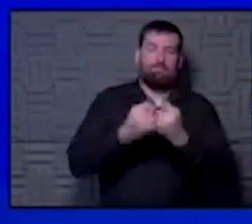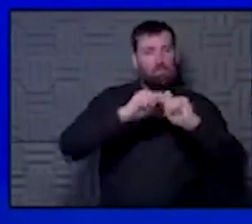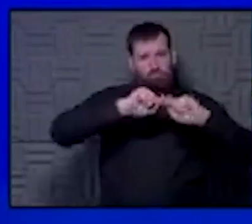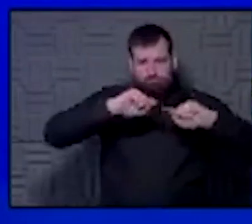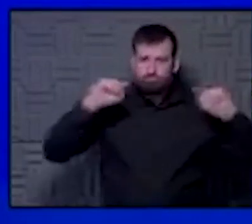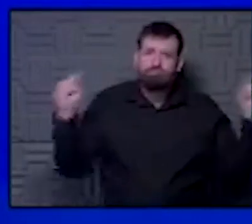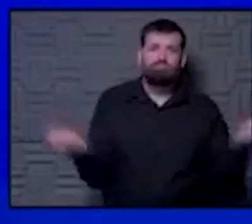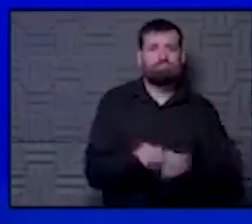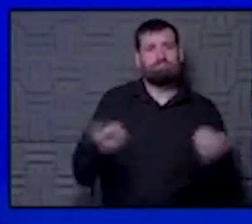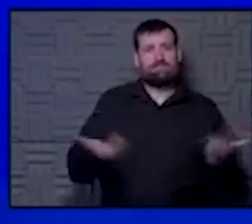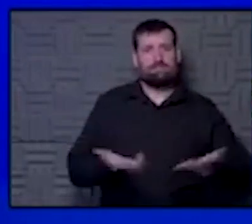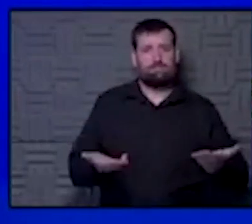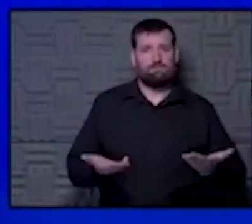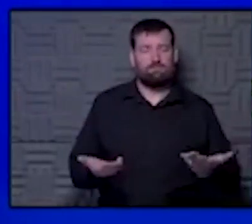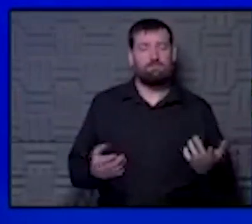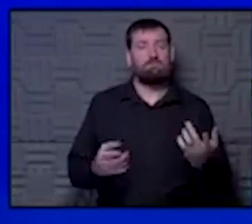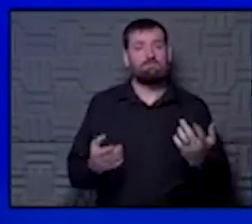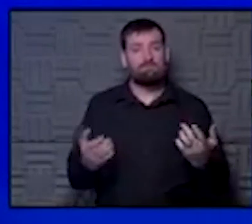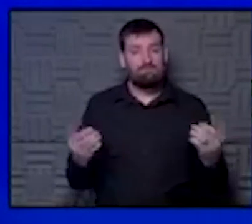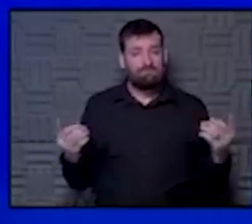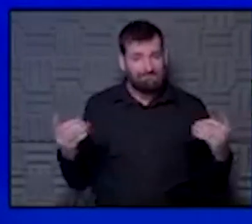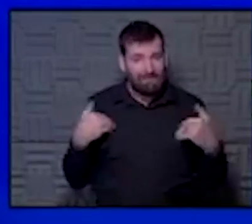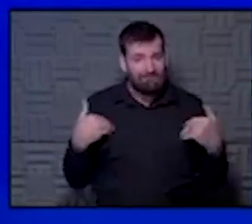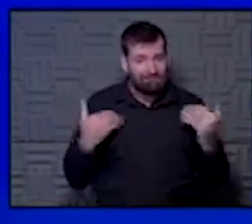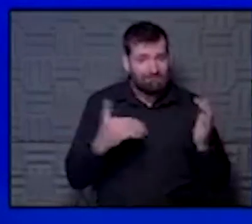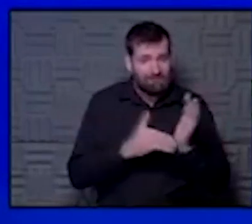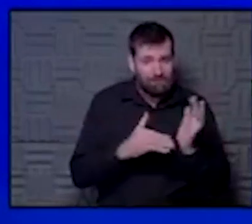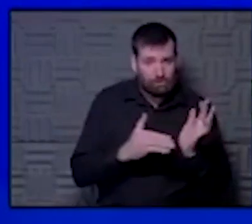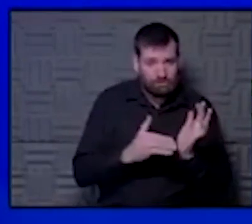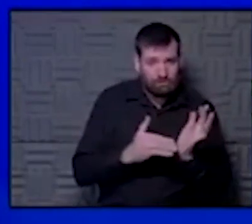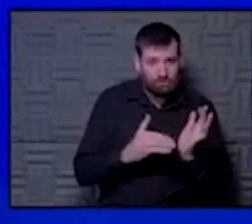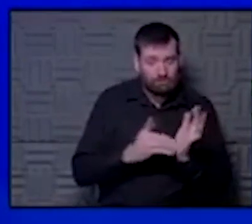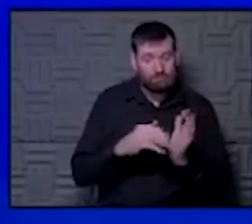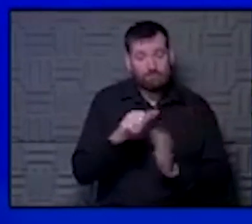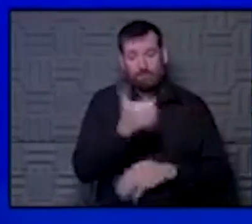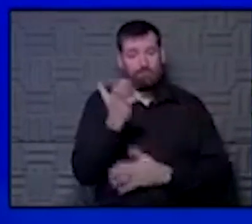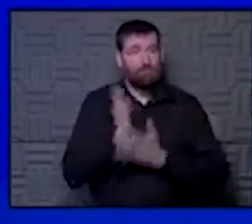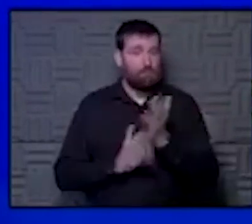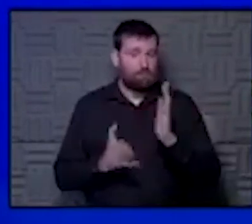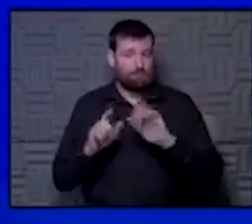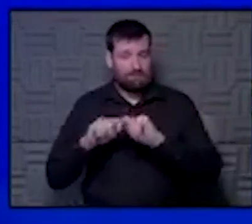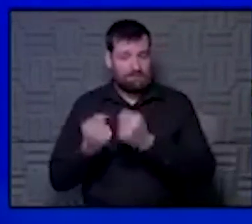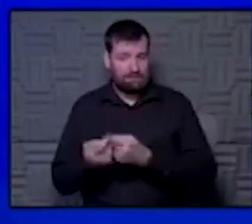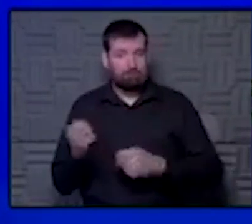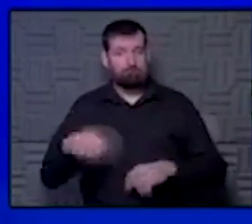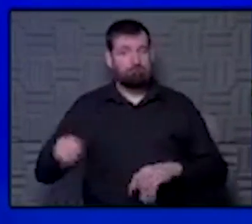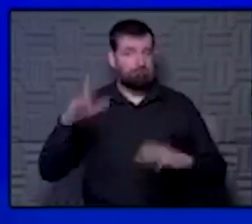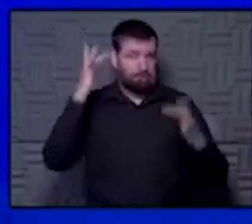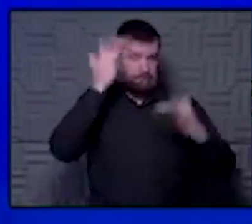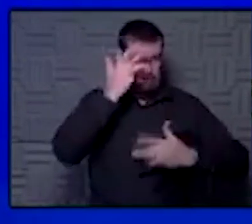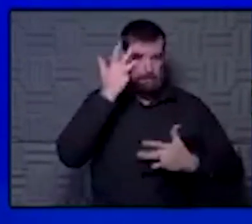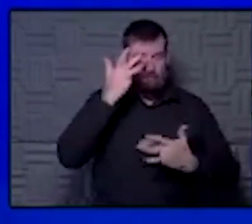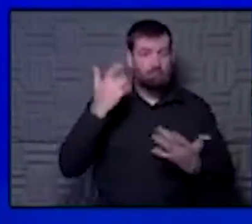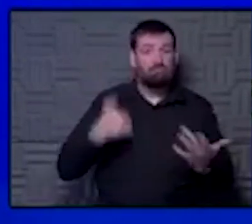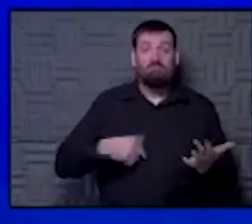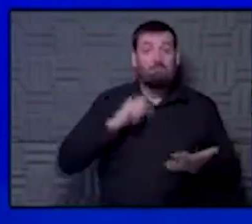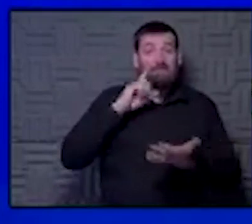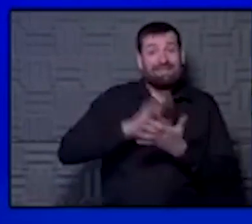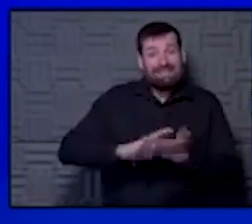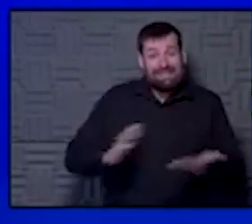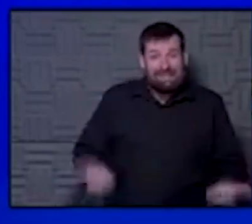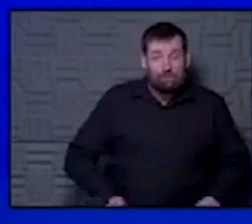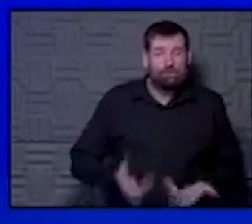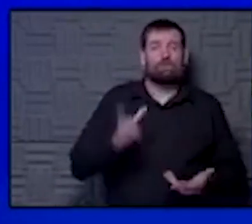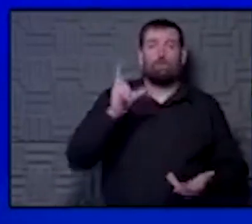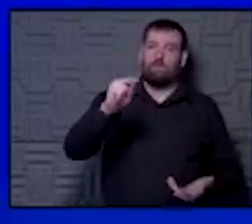that are here. But we do have physicians and other parts of our healthcare team who are getting sick. We don't believe they're getting sick here